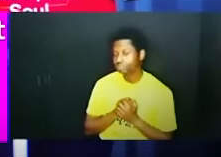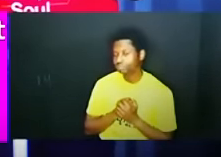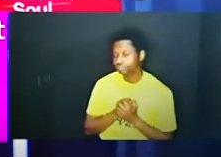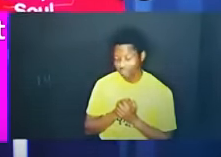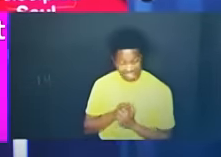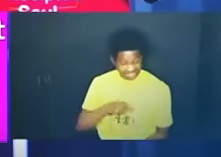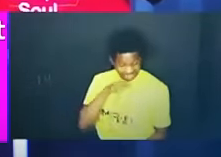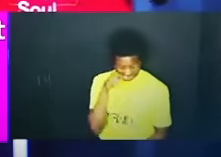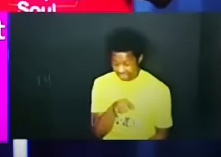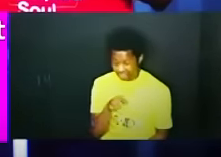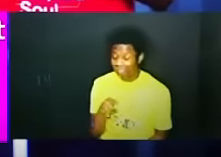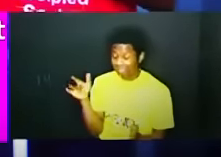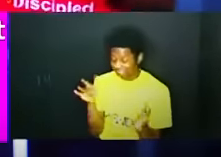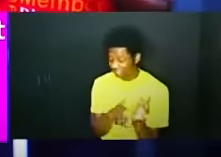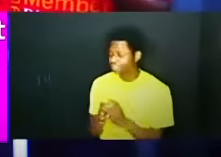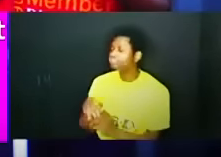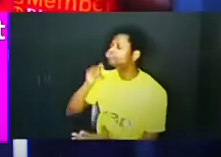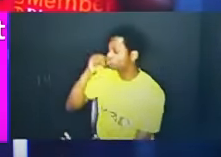emphatic.